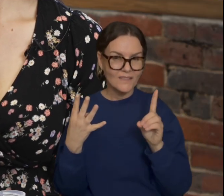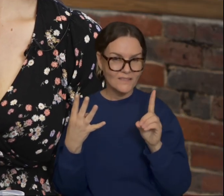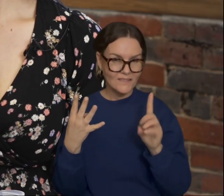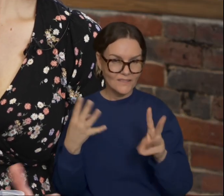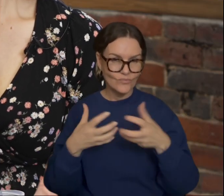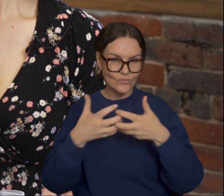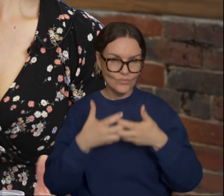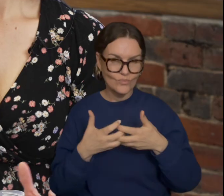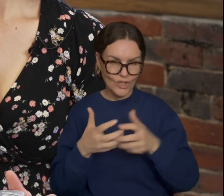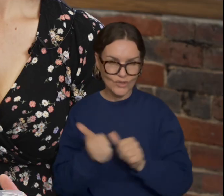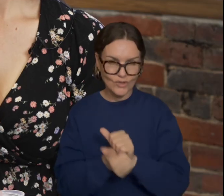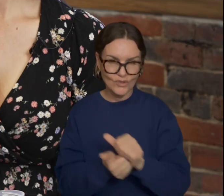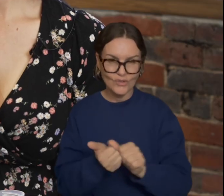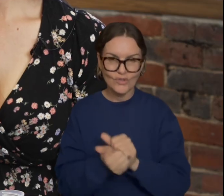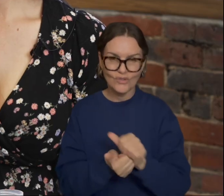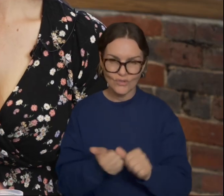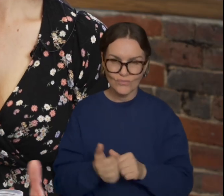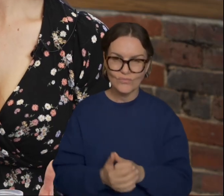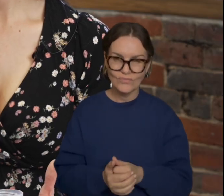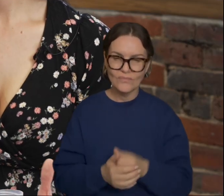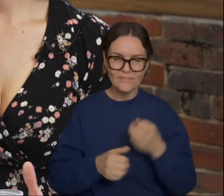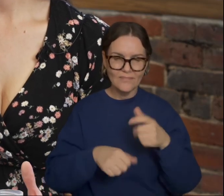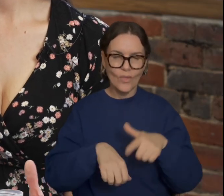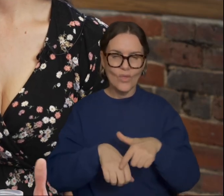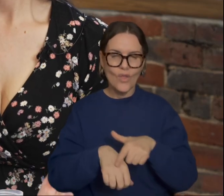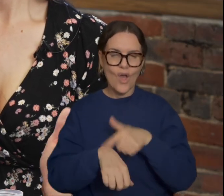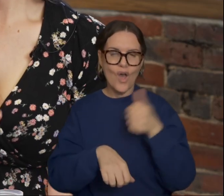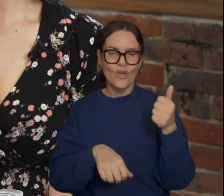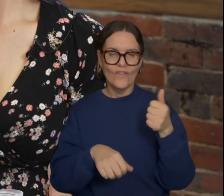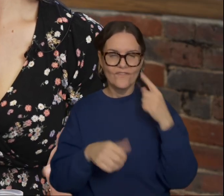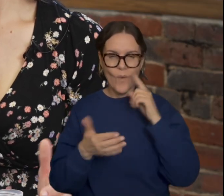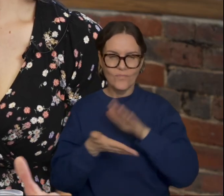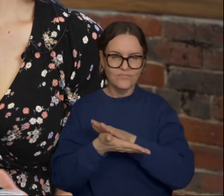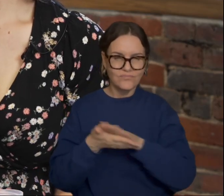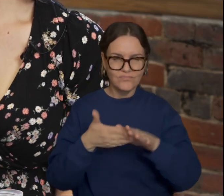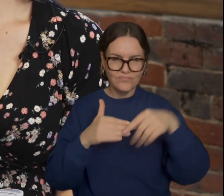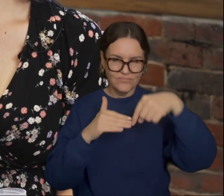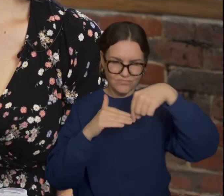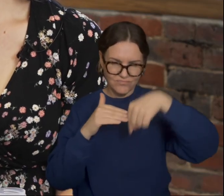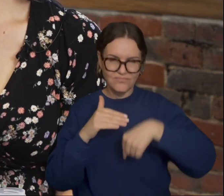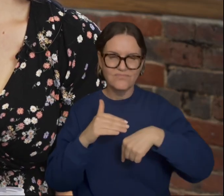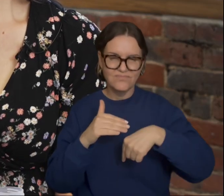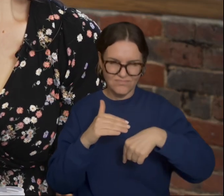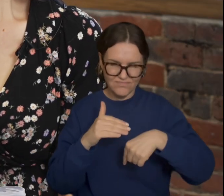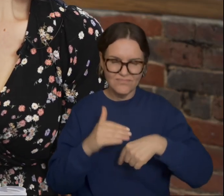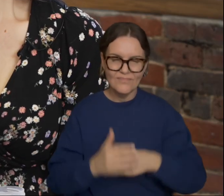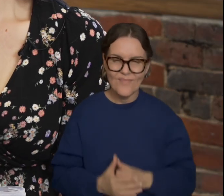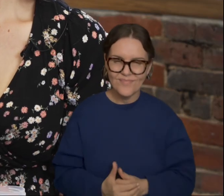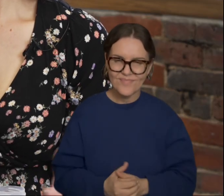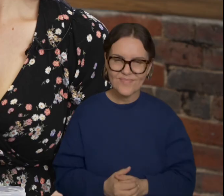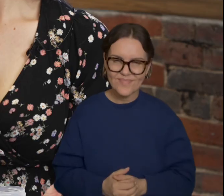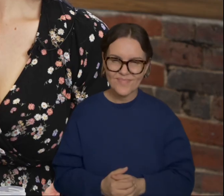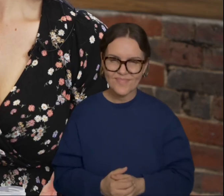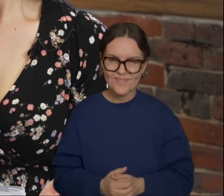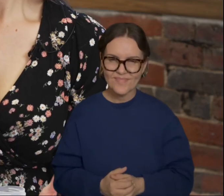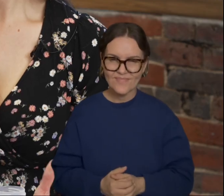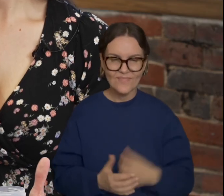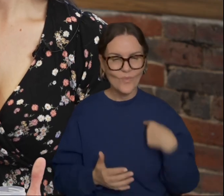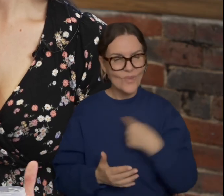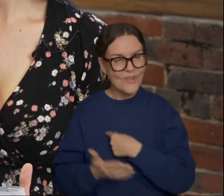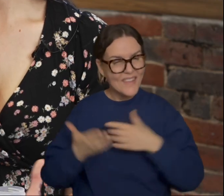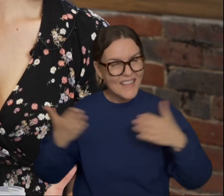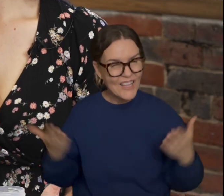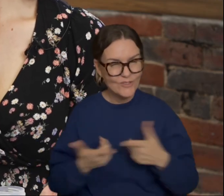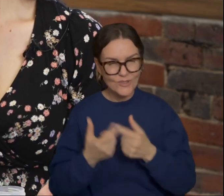the dishwasher. So you can put all of these parts on the top rack again in the dishwasher for a sterilized cycle. This is typically a